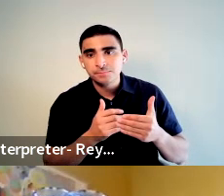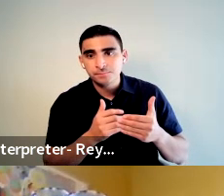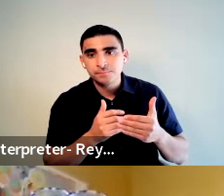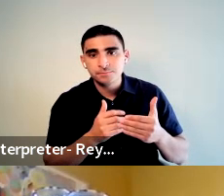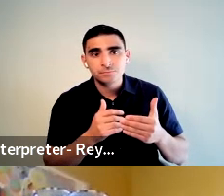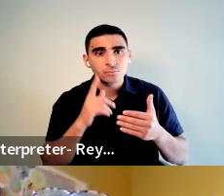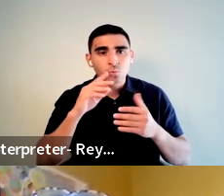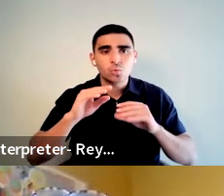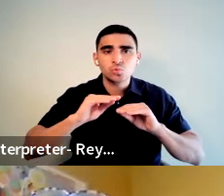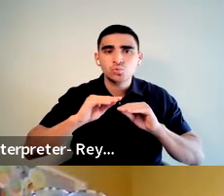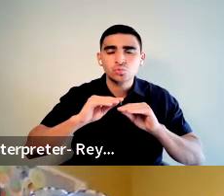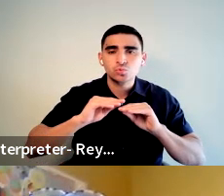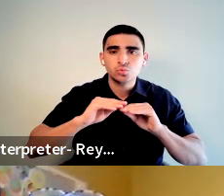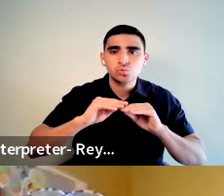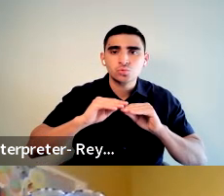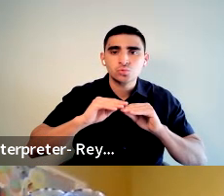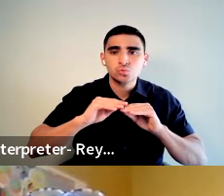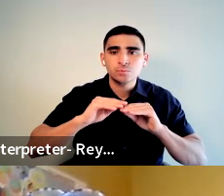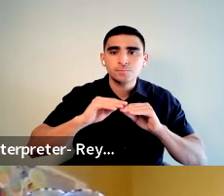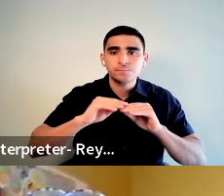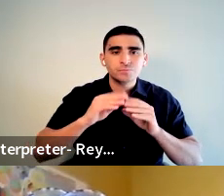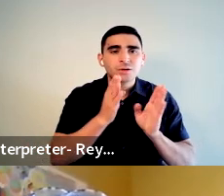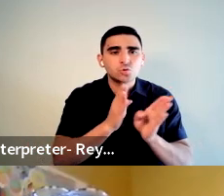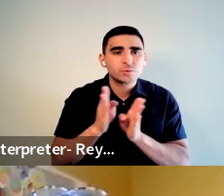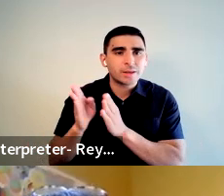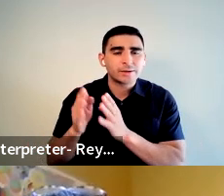streamlined. So that's important to lift up too.